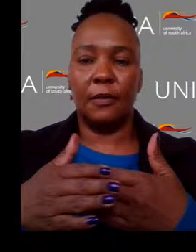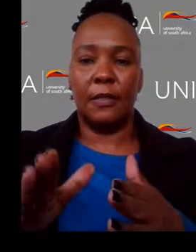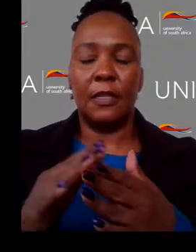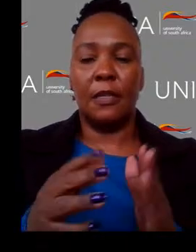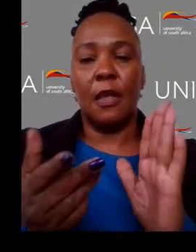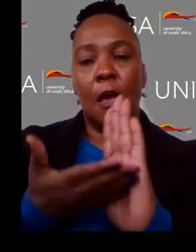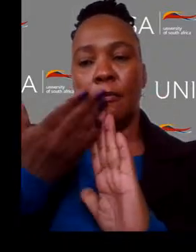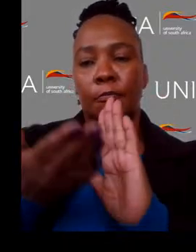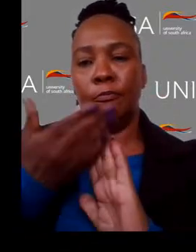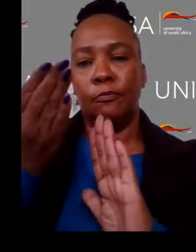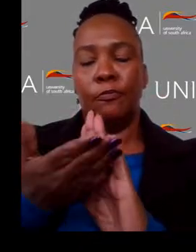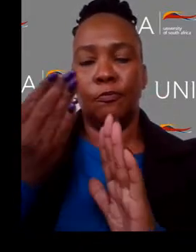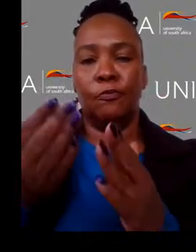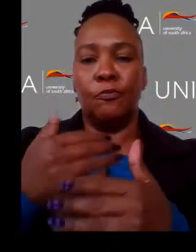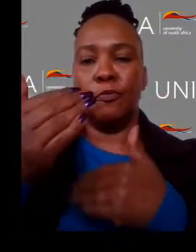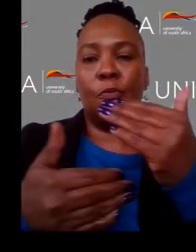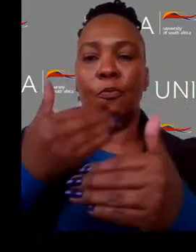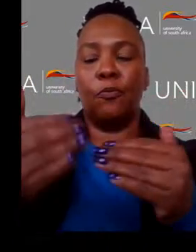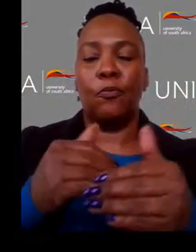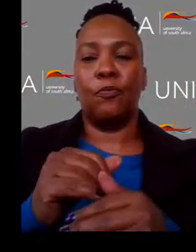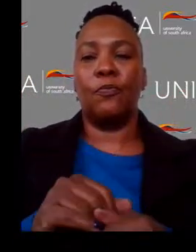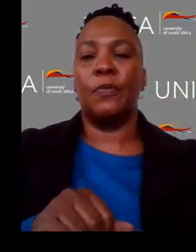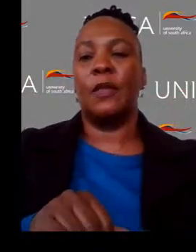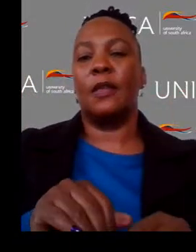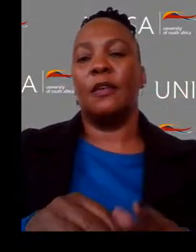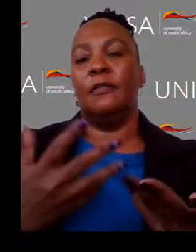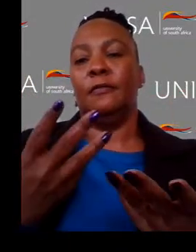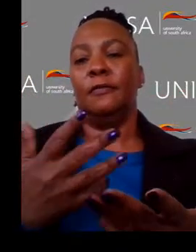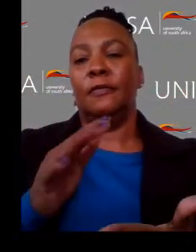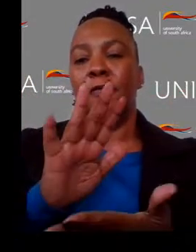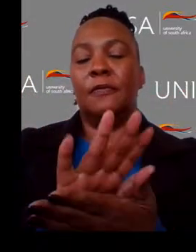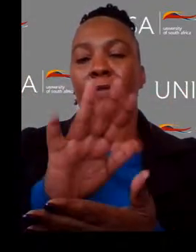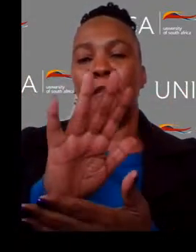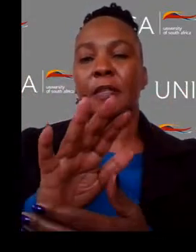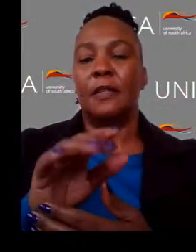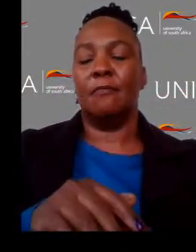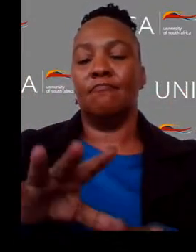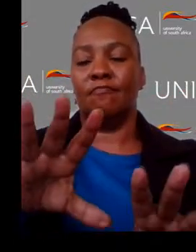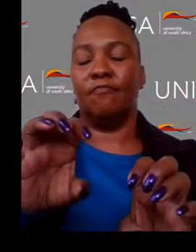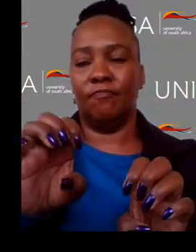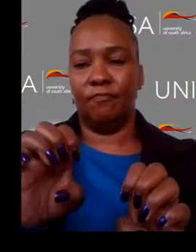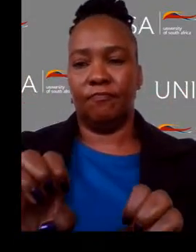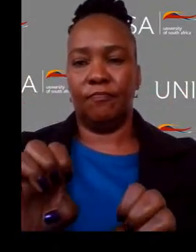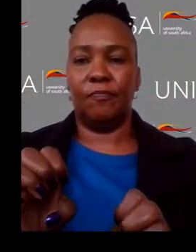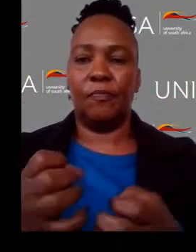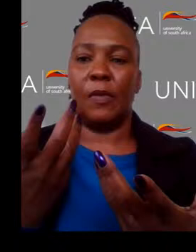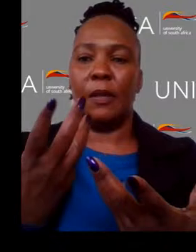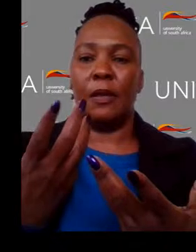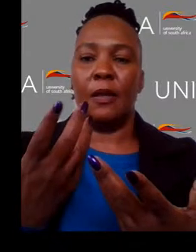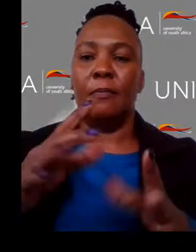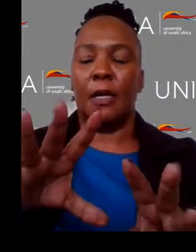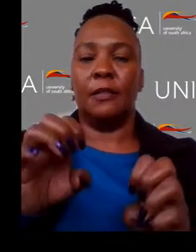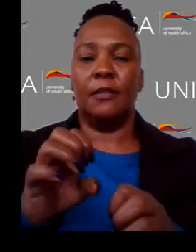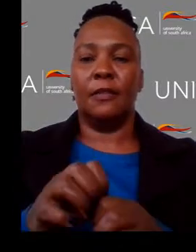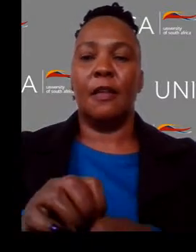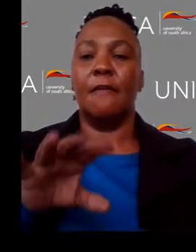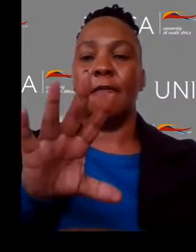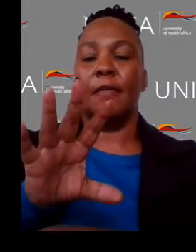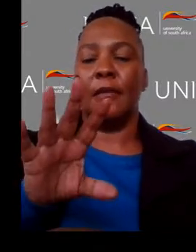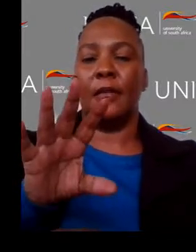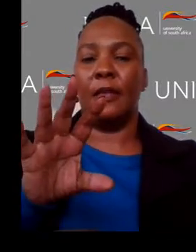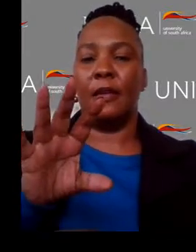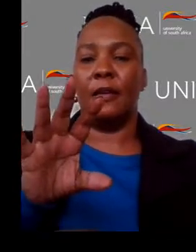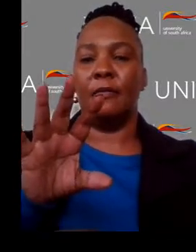process, and 30 minutes on myExams. So remember, it's not 40 minutes in total, it's 30 after